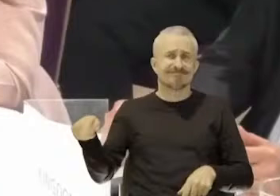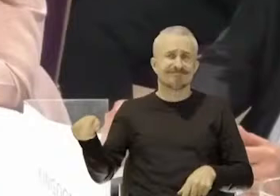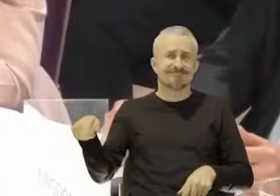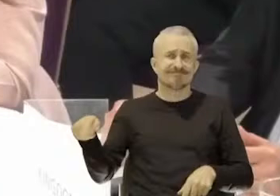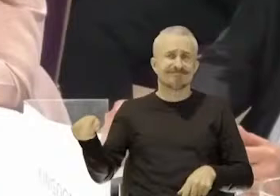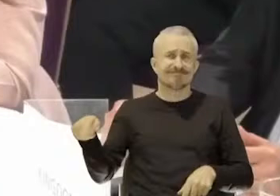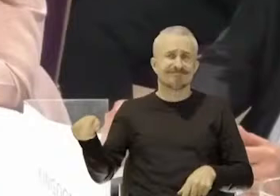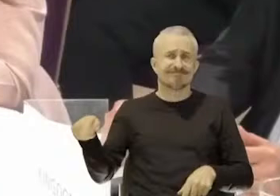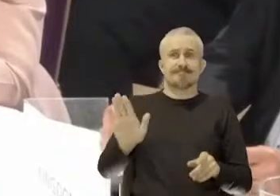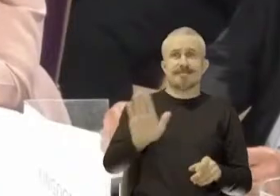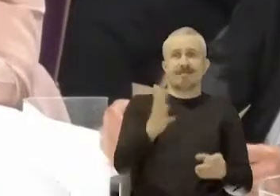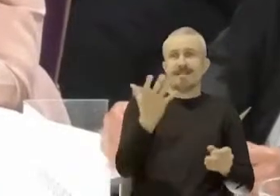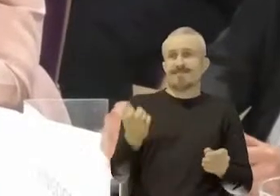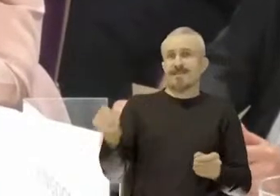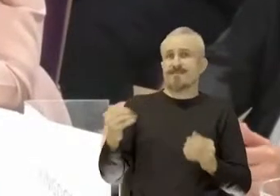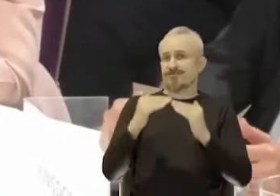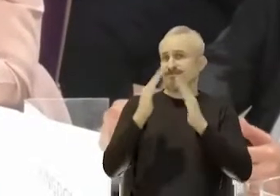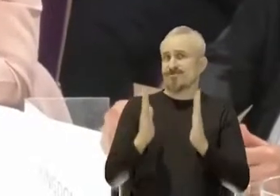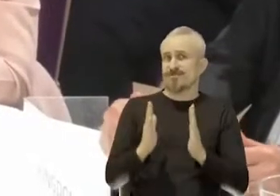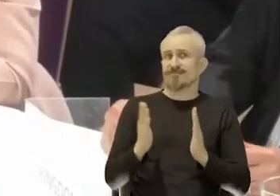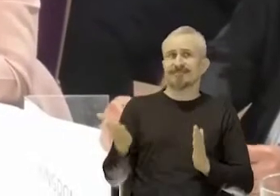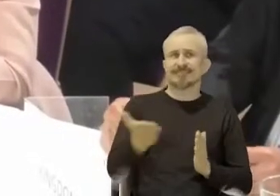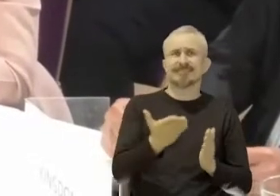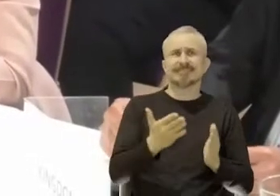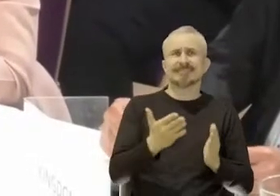people, or even up to